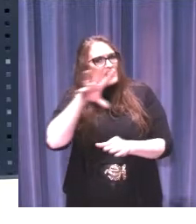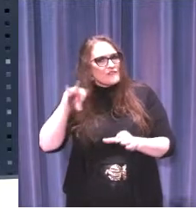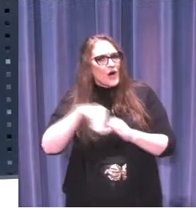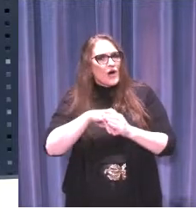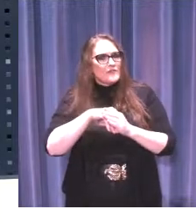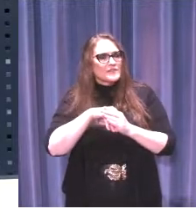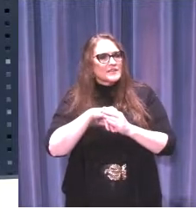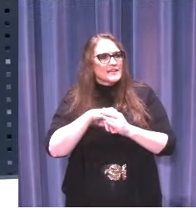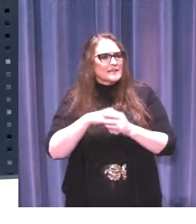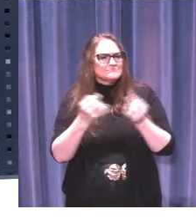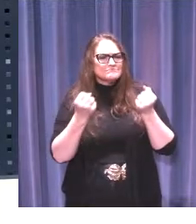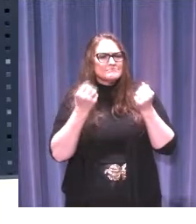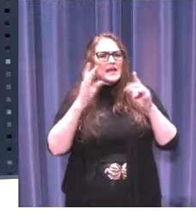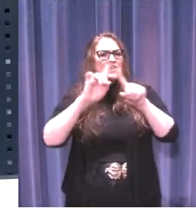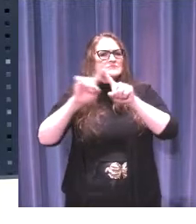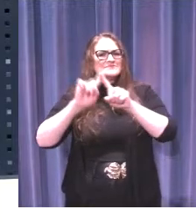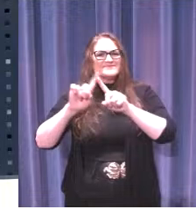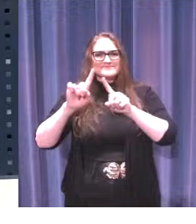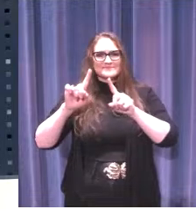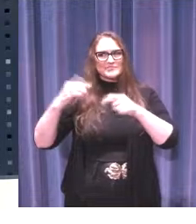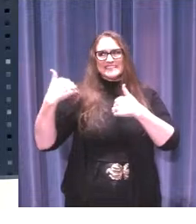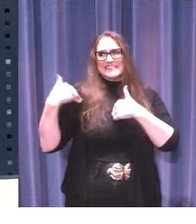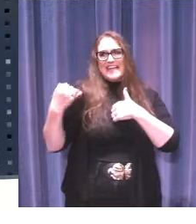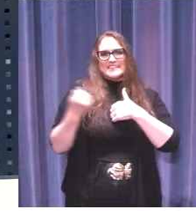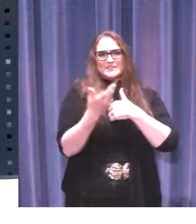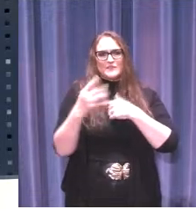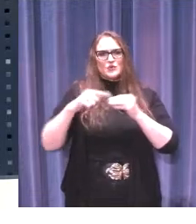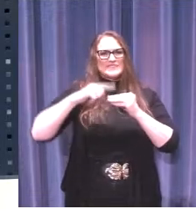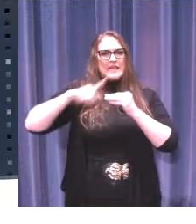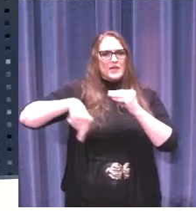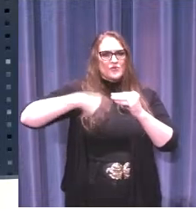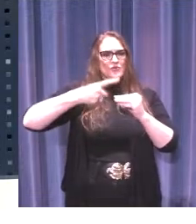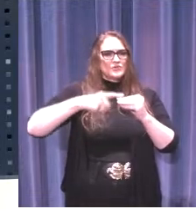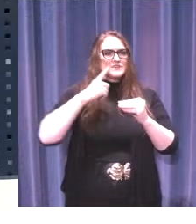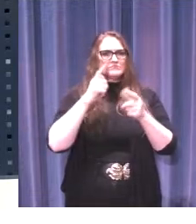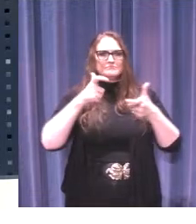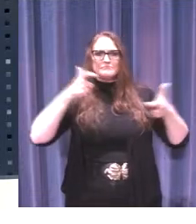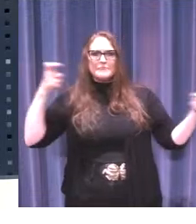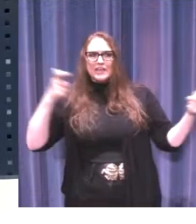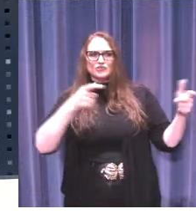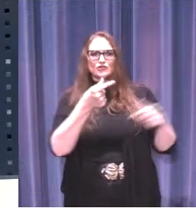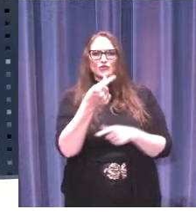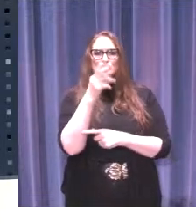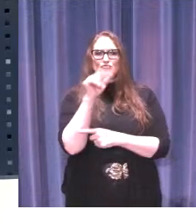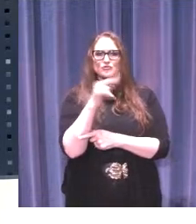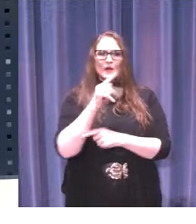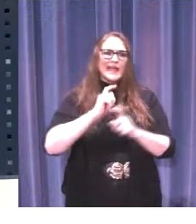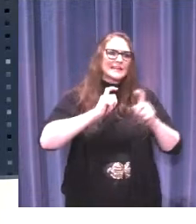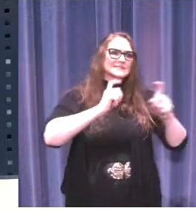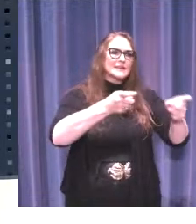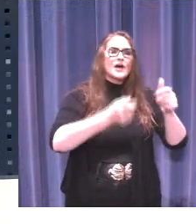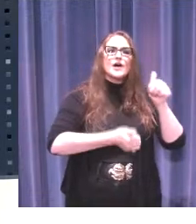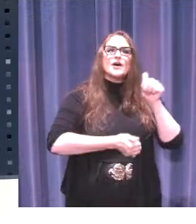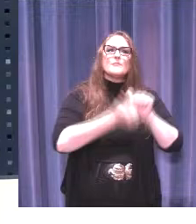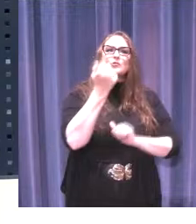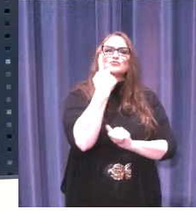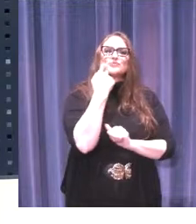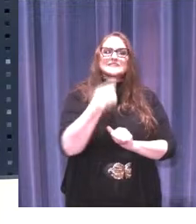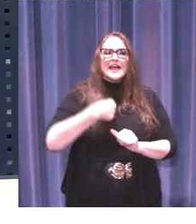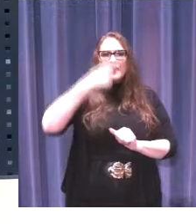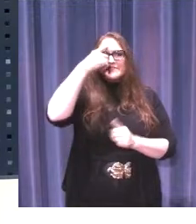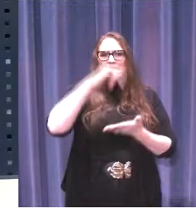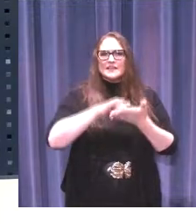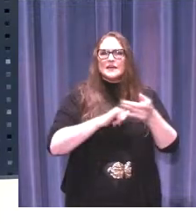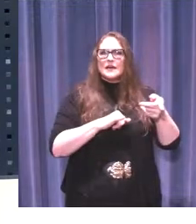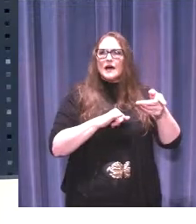in many of the last few cycles of major grants. The most recent, I think, is